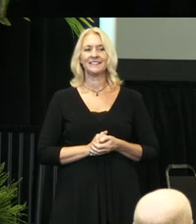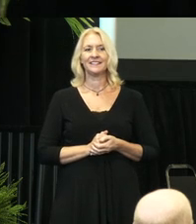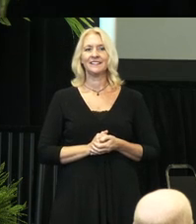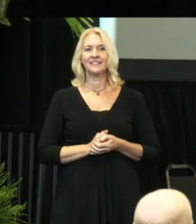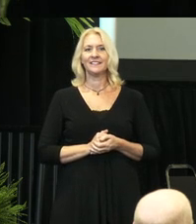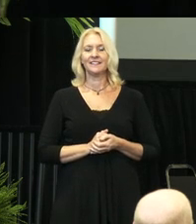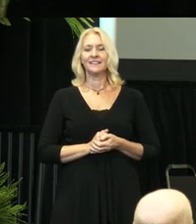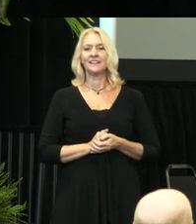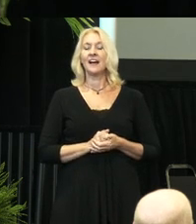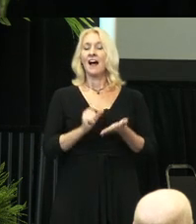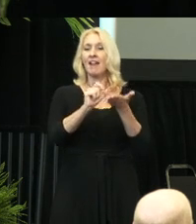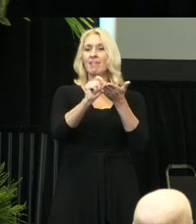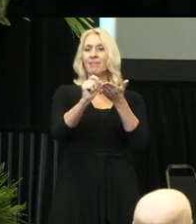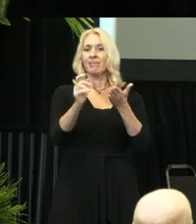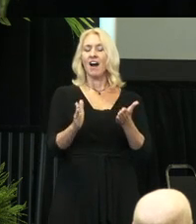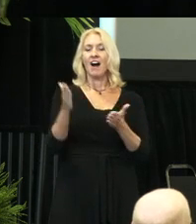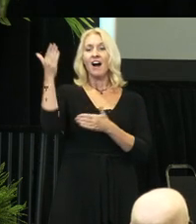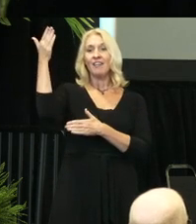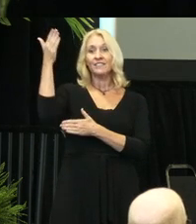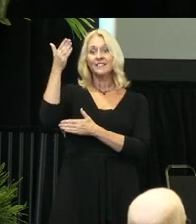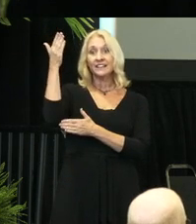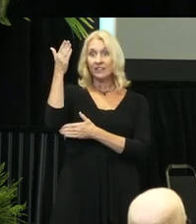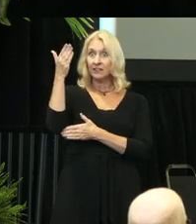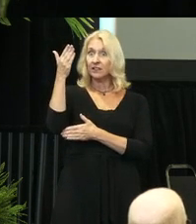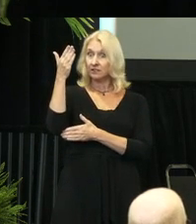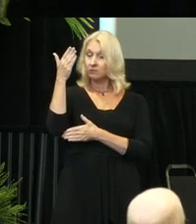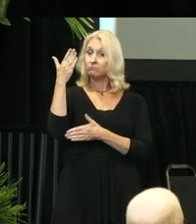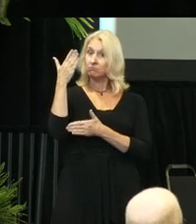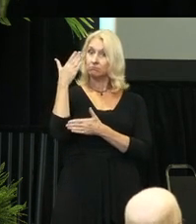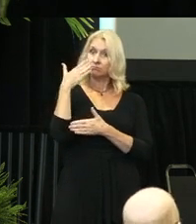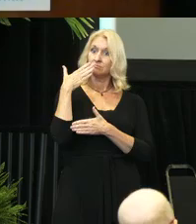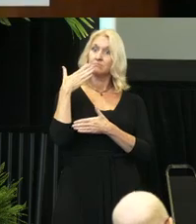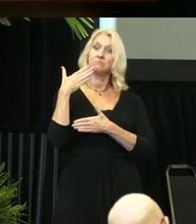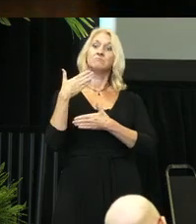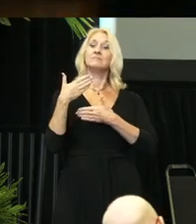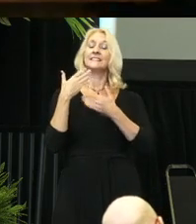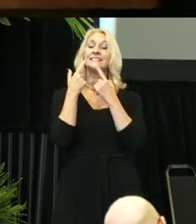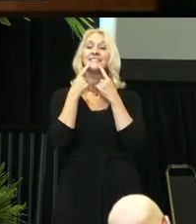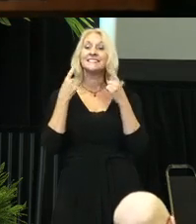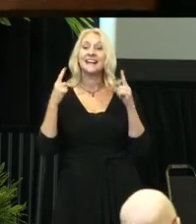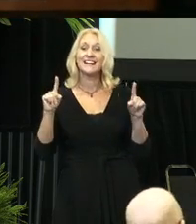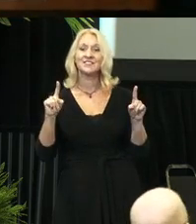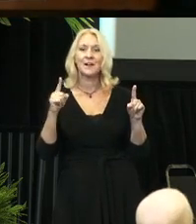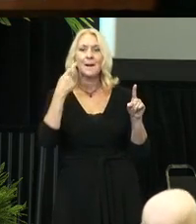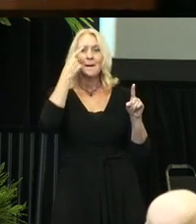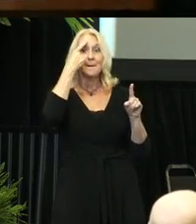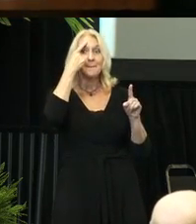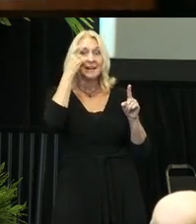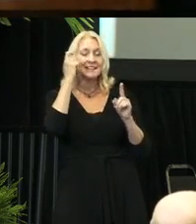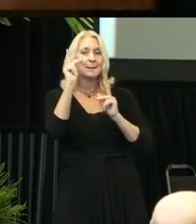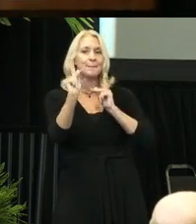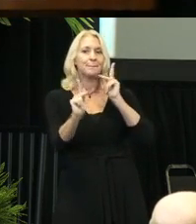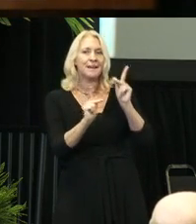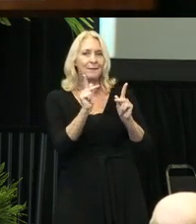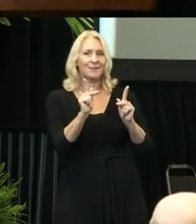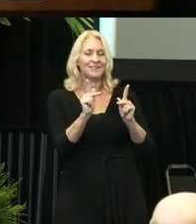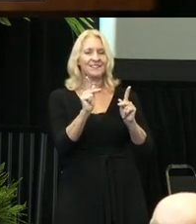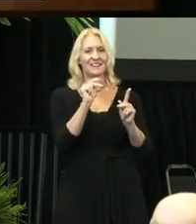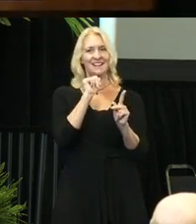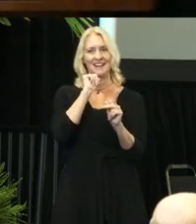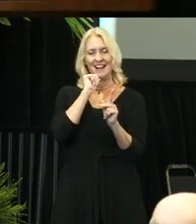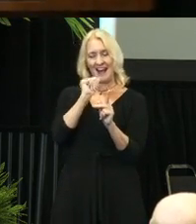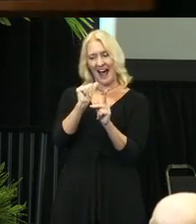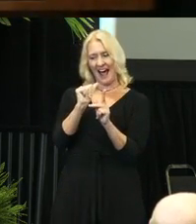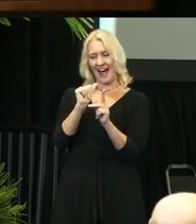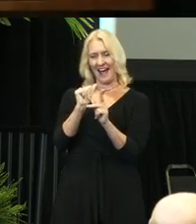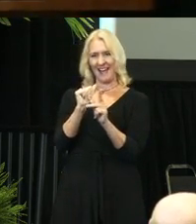So the author series thrives because of the people, not the product. Because of the people,